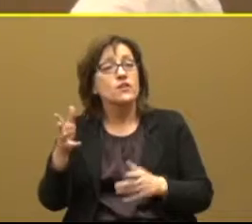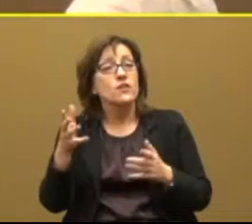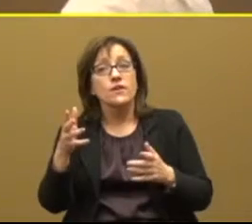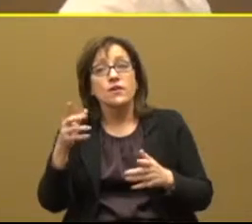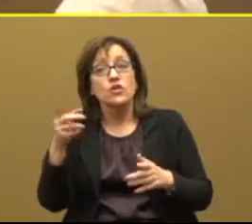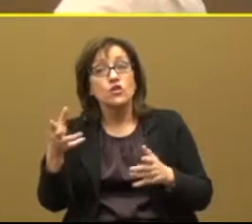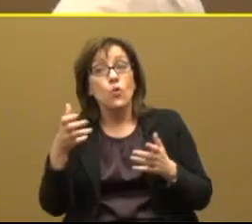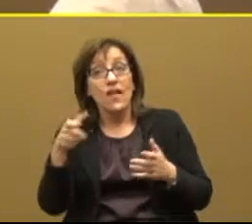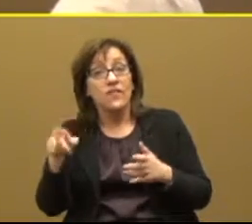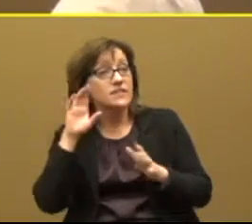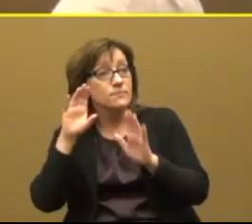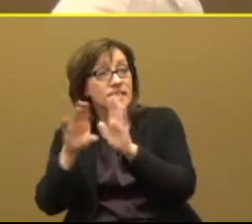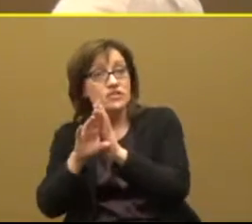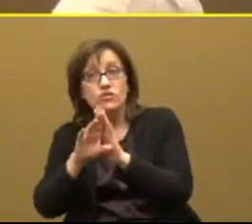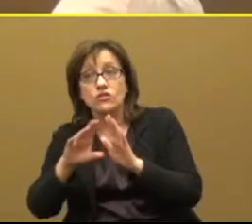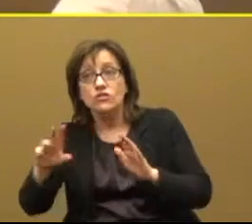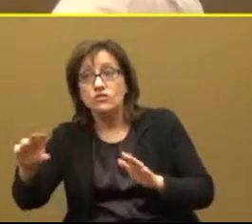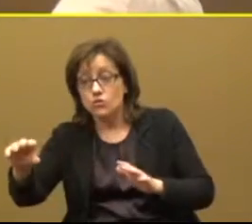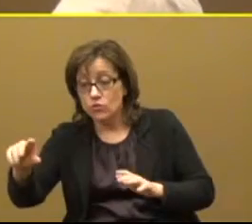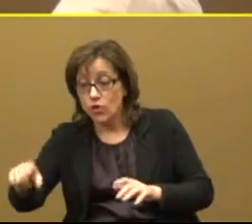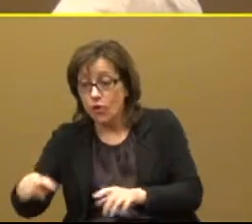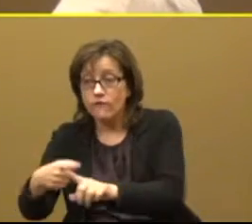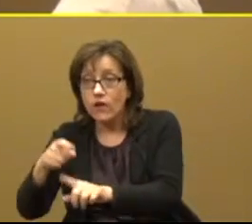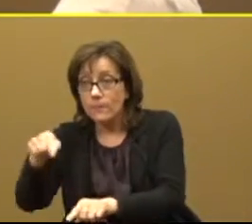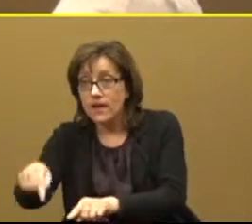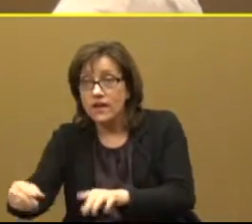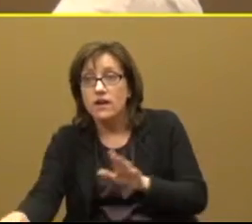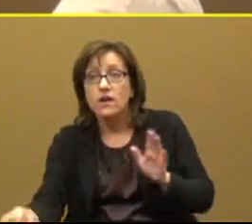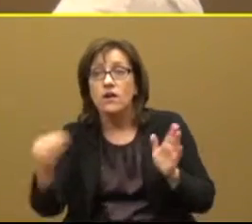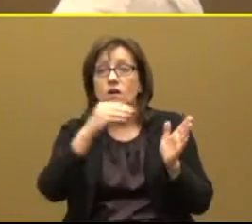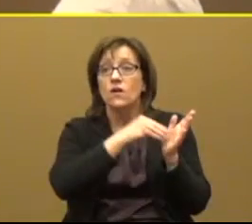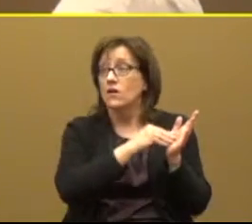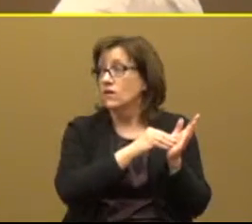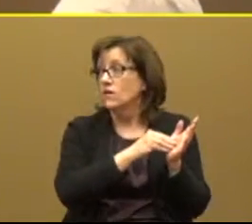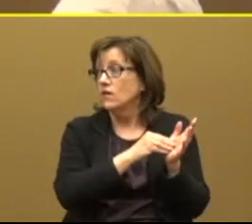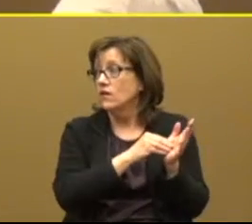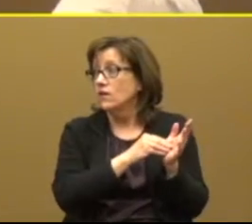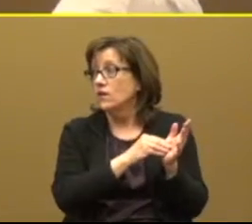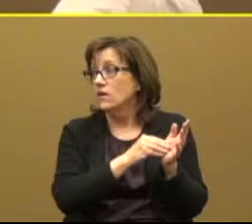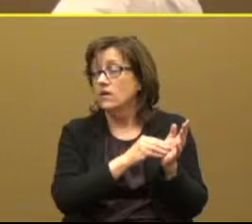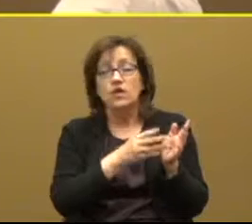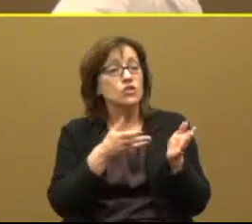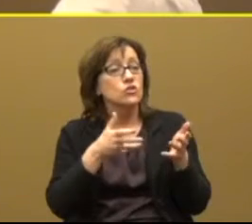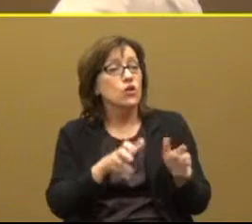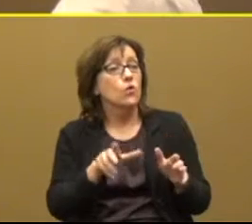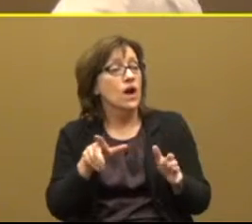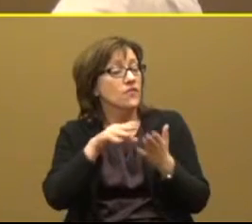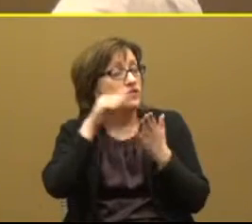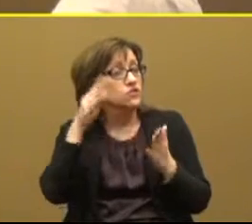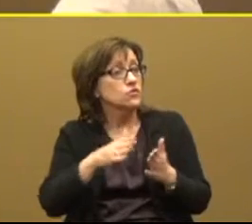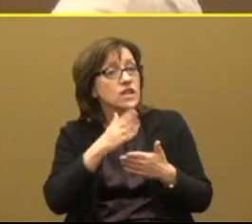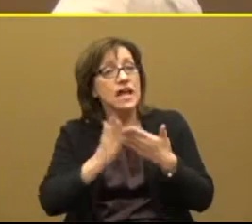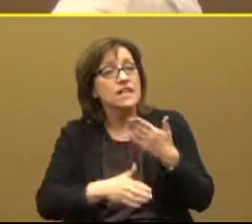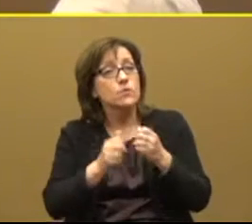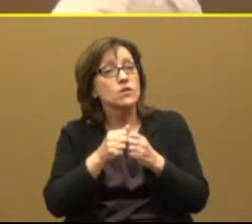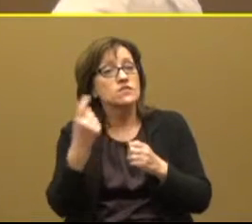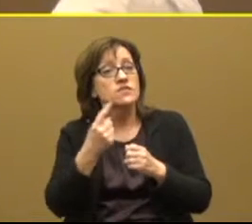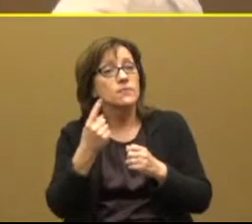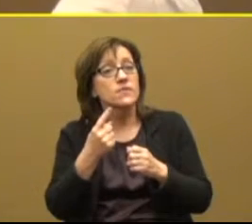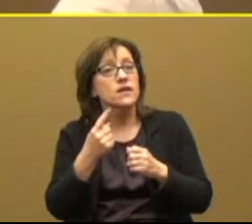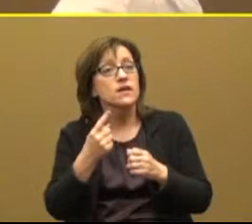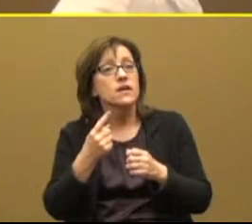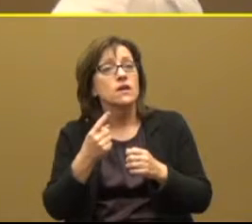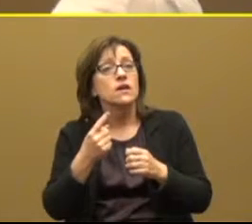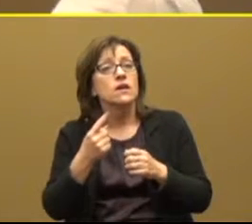all over this book, okay? Because you don't want the student to end up with something called